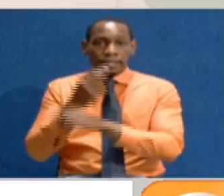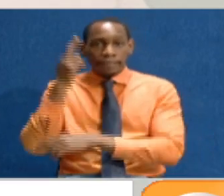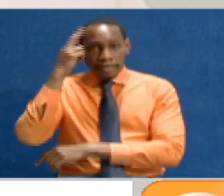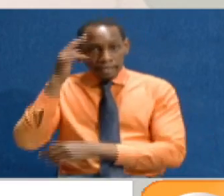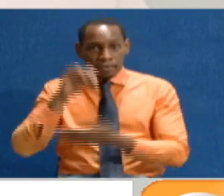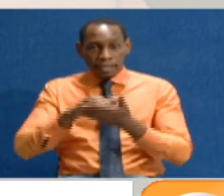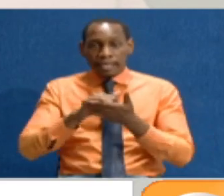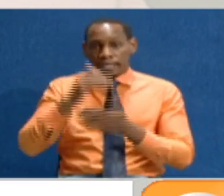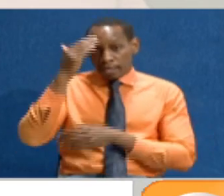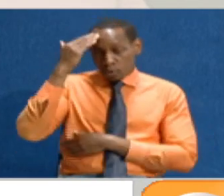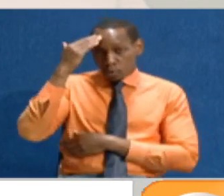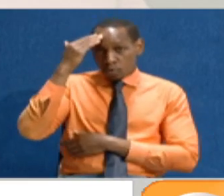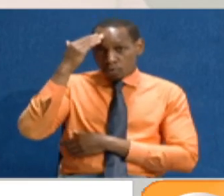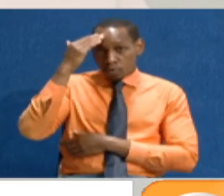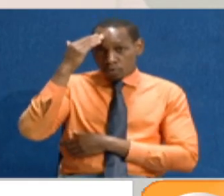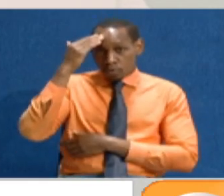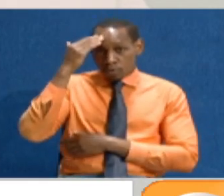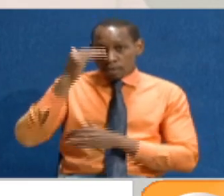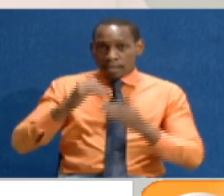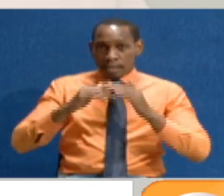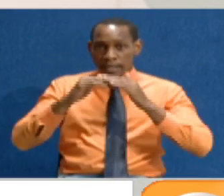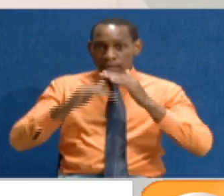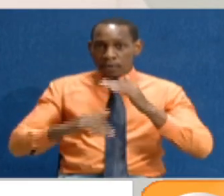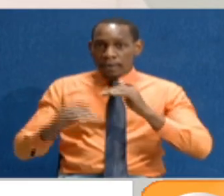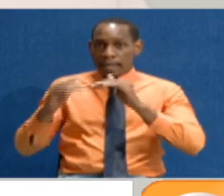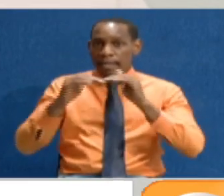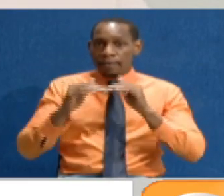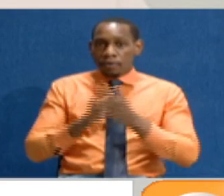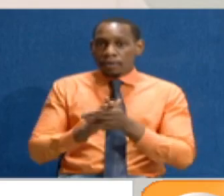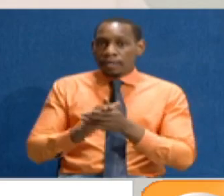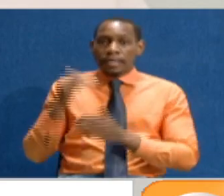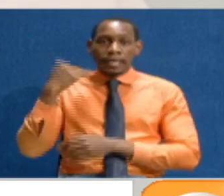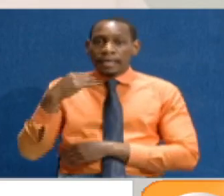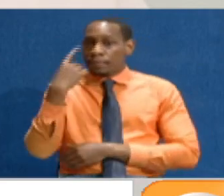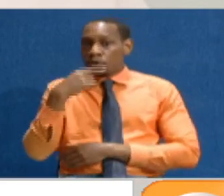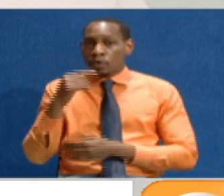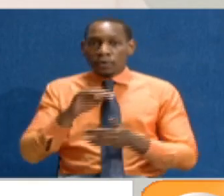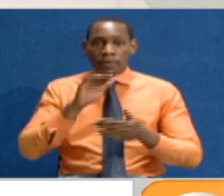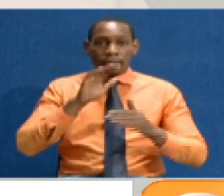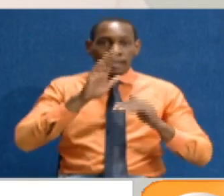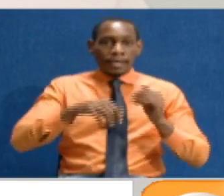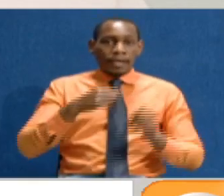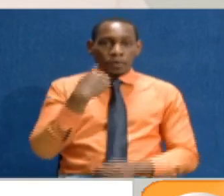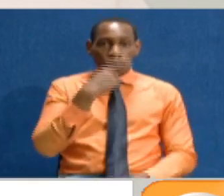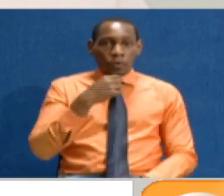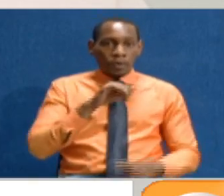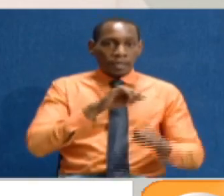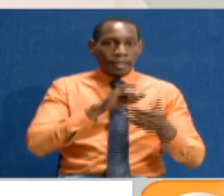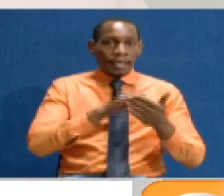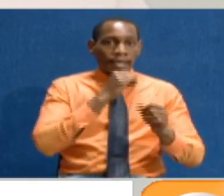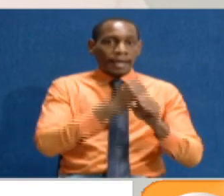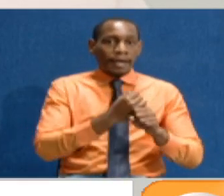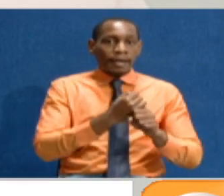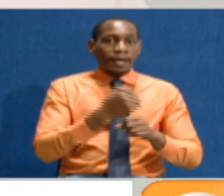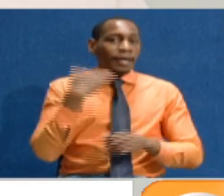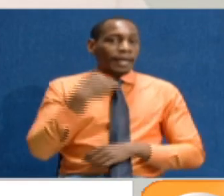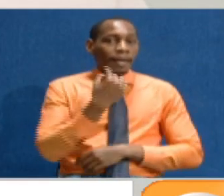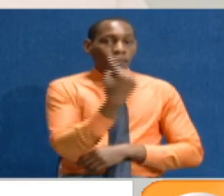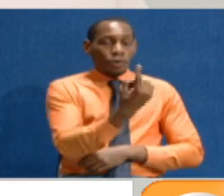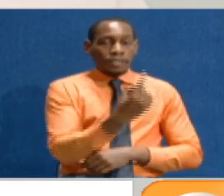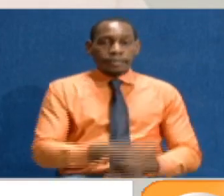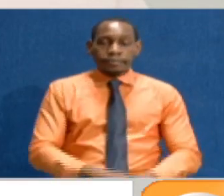knowing at a lower level who might be a criminal as opposed to who commits a one-off violent